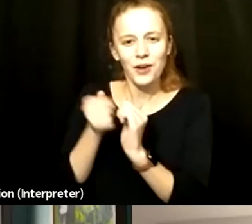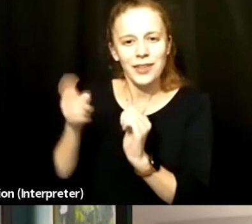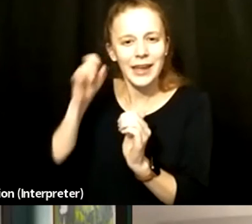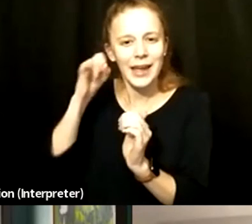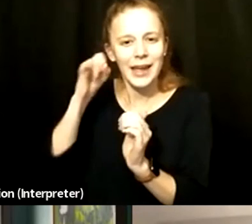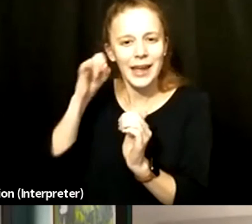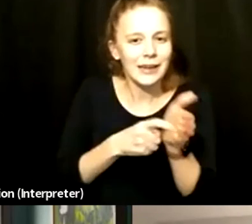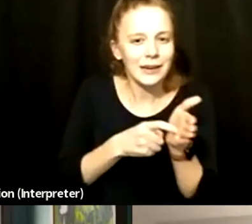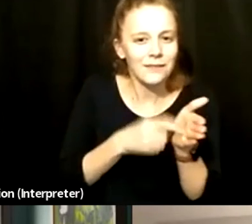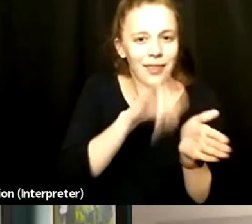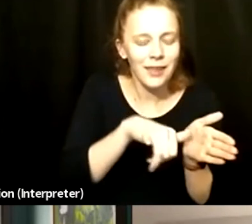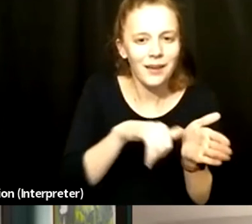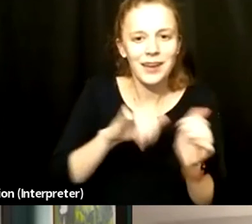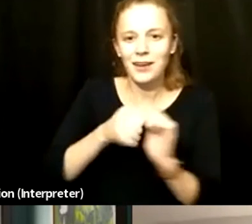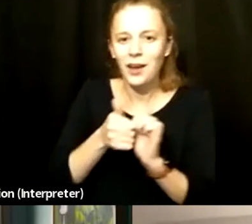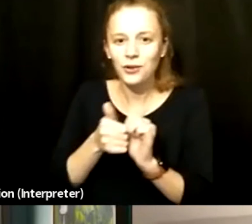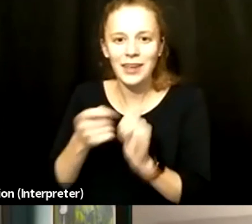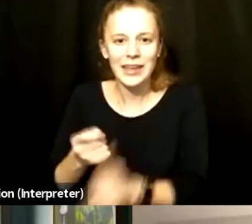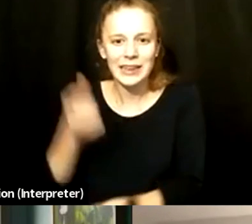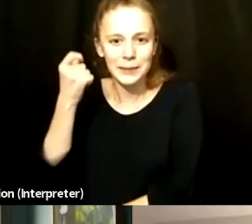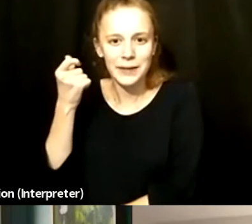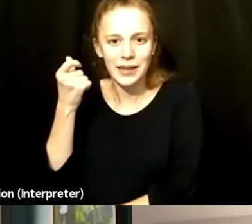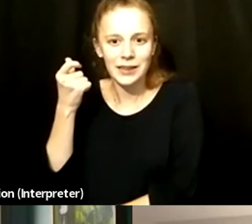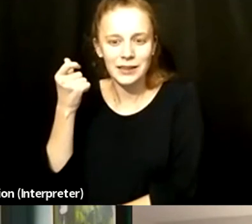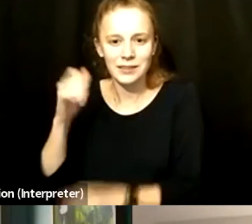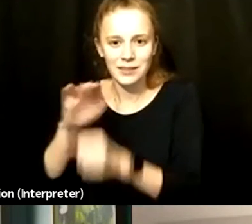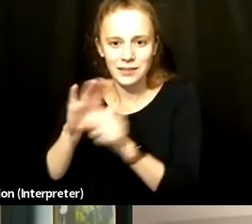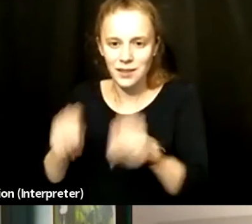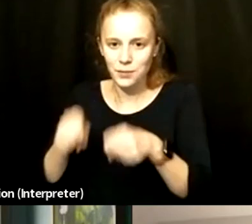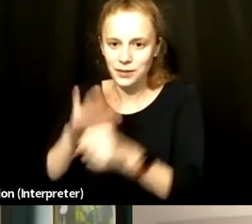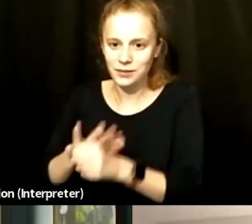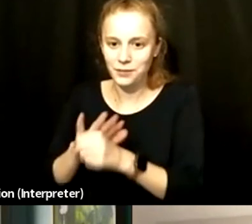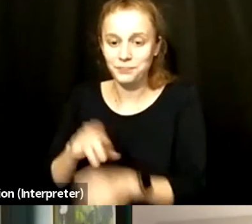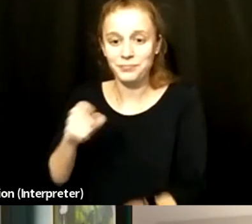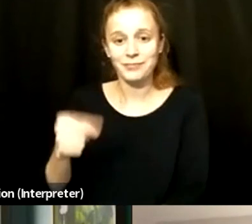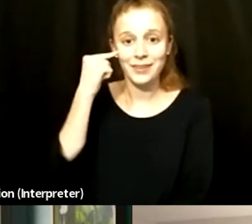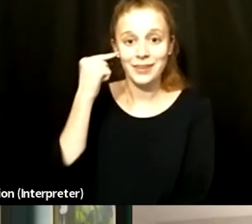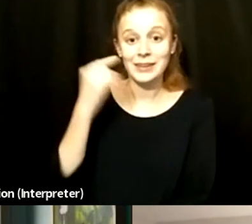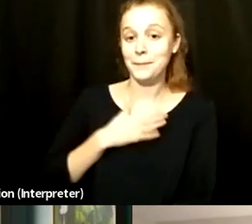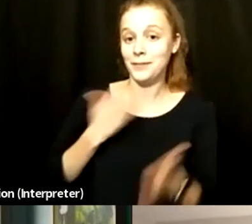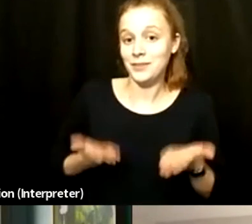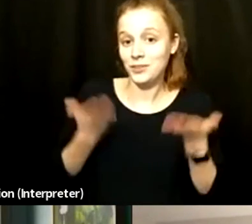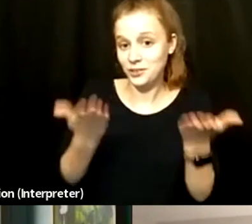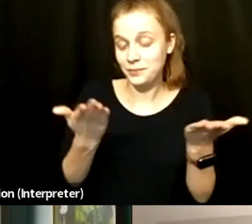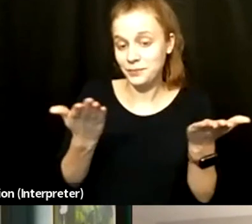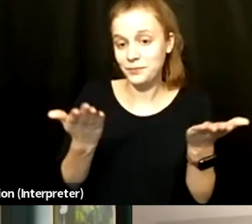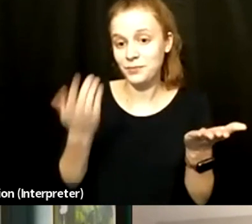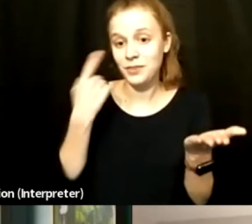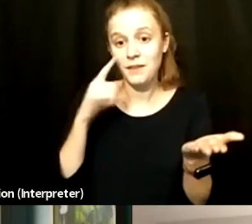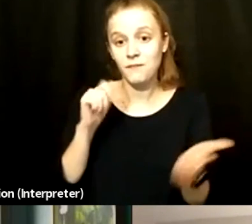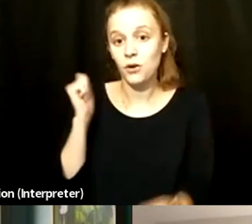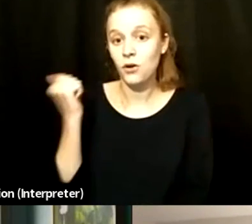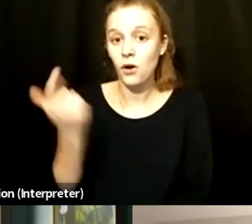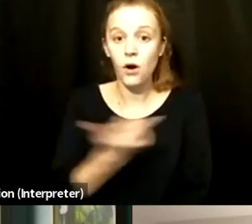to eliminate and reduce that ableism? Yeah, I think this is the suggestion I have for all